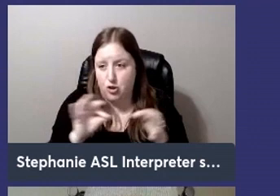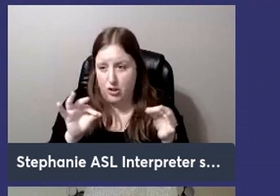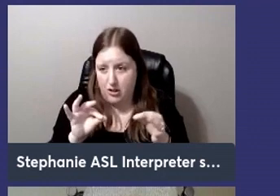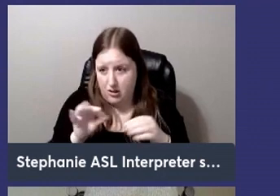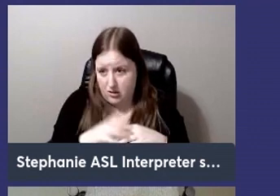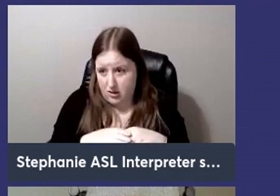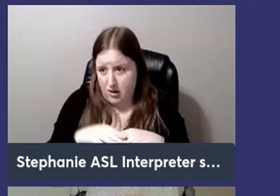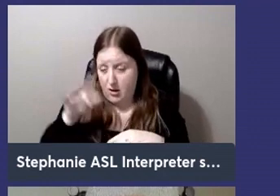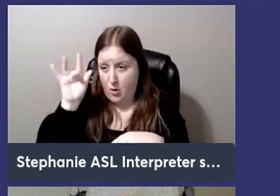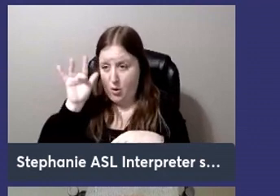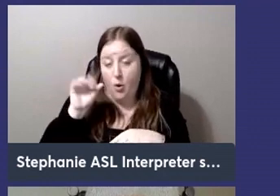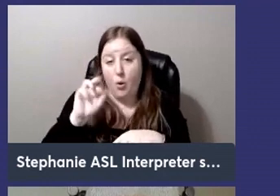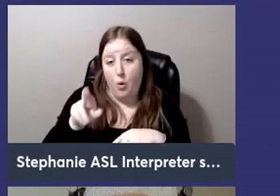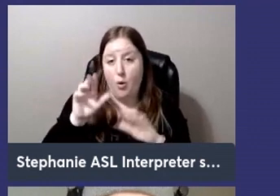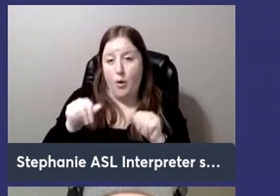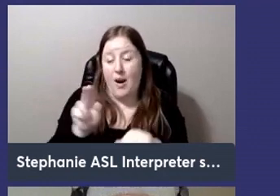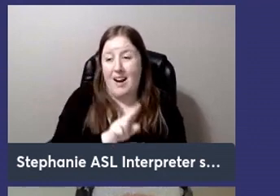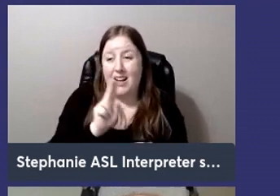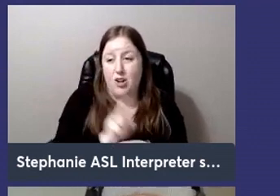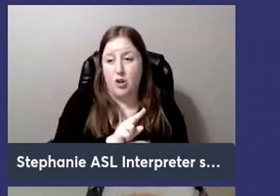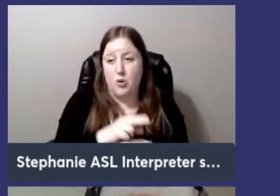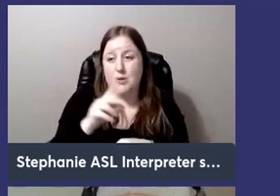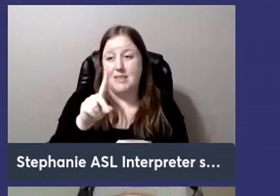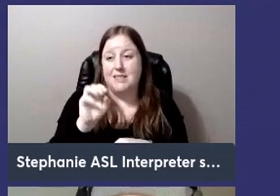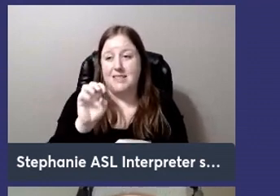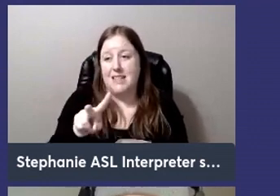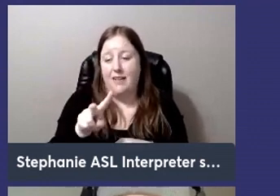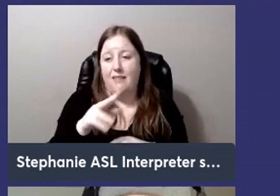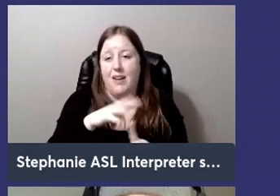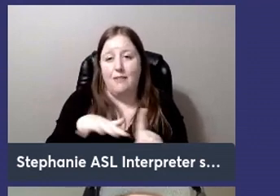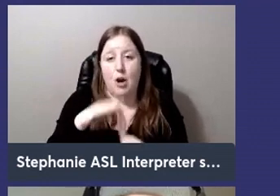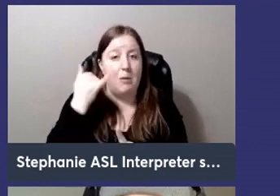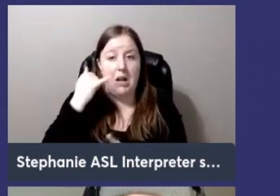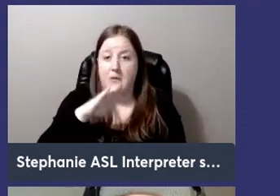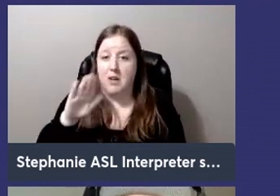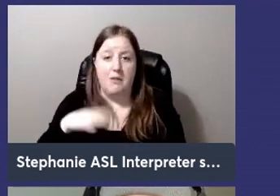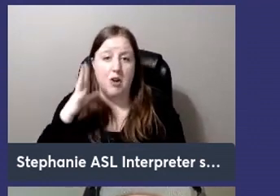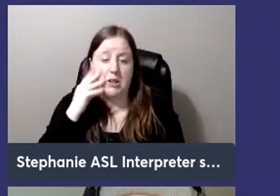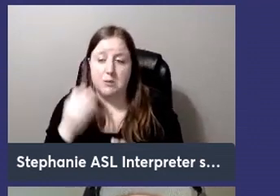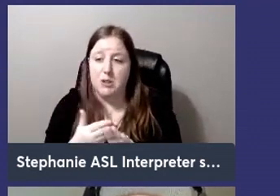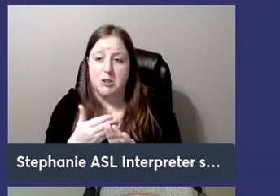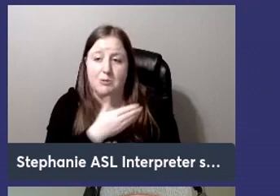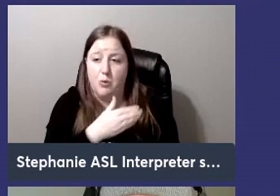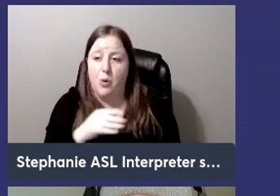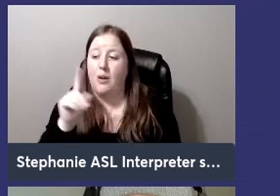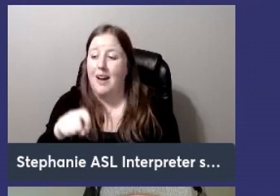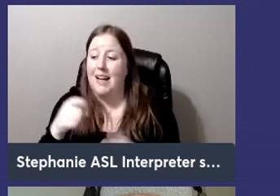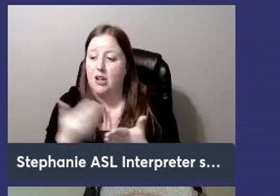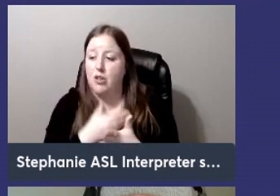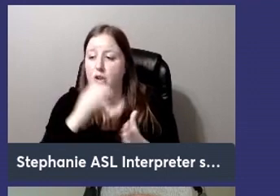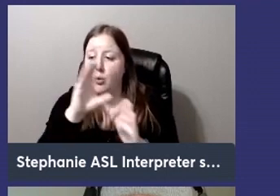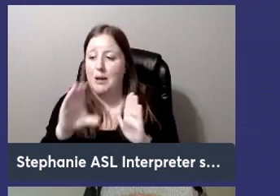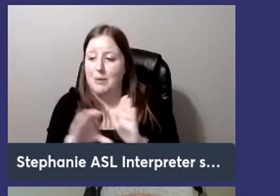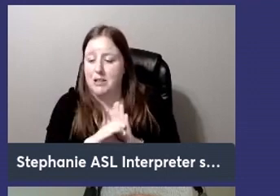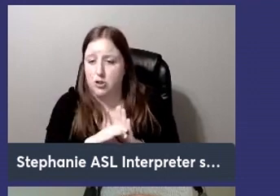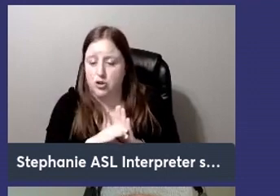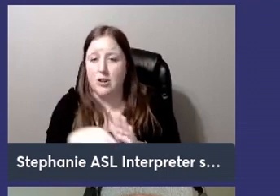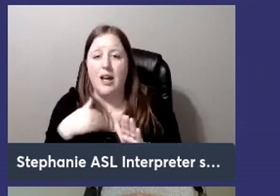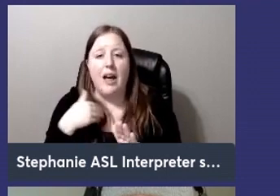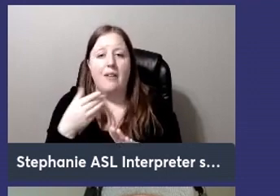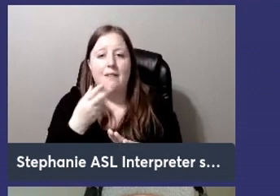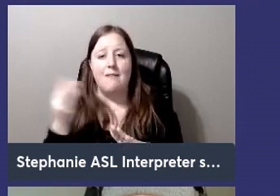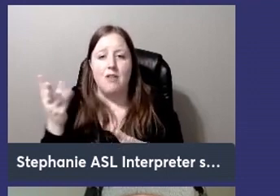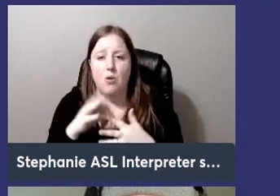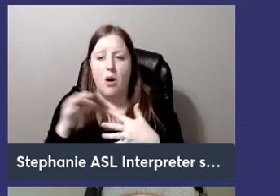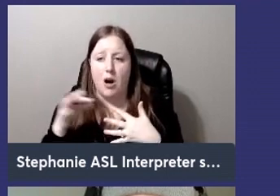down. Or I can use what we mentioned, dev environment. So imagine I've never done this before. I got to get this new image up. I'm a PM. I have a few options,